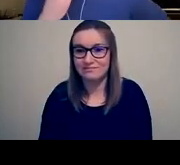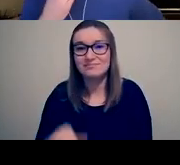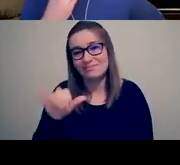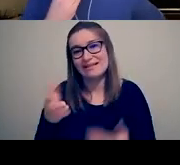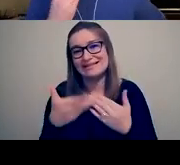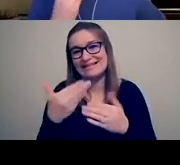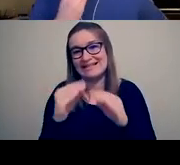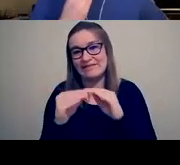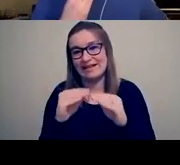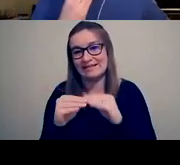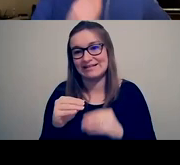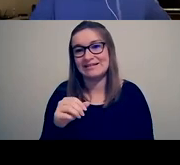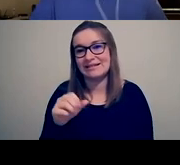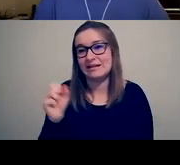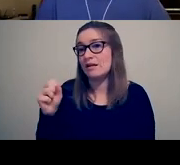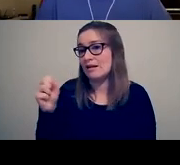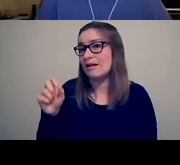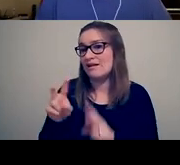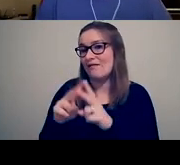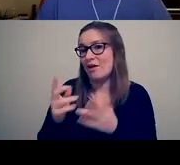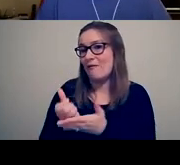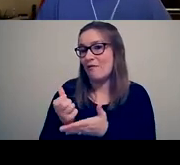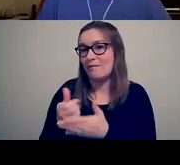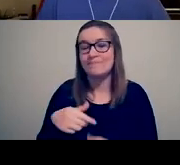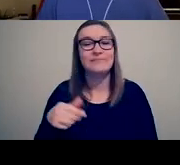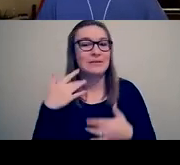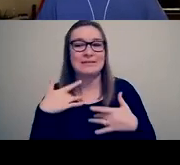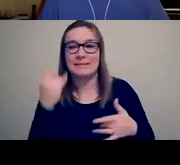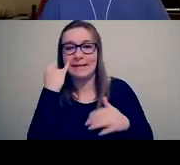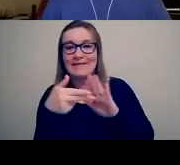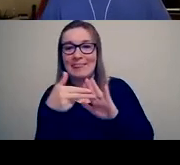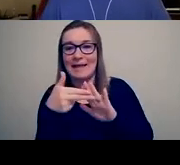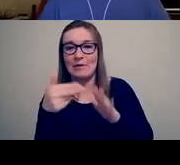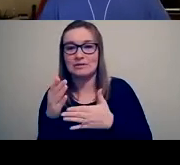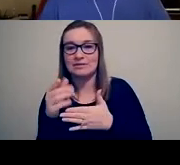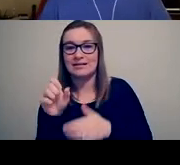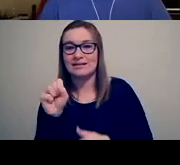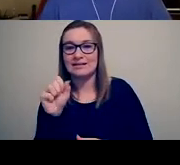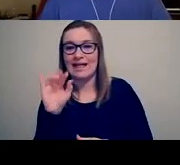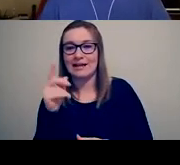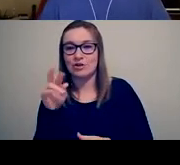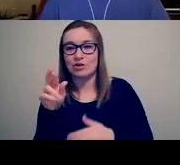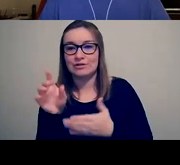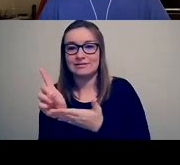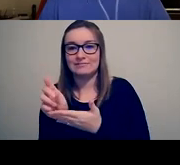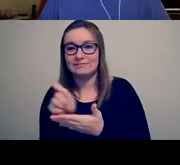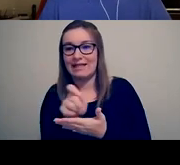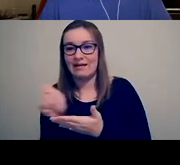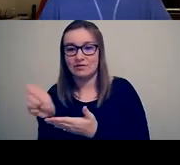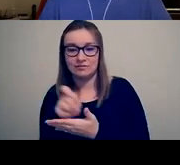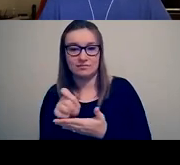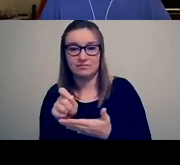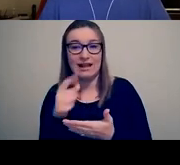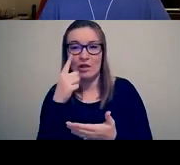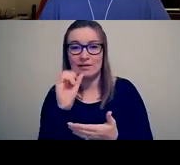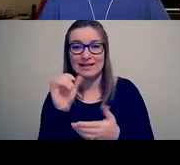fix. Yeah, that's very helpful. Yeah, so I just threw that in. You just need to throw some labels on the sliders, just like in the, it looks like you've been working